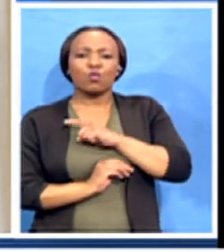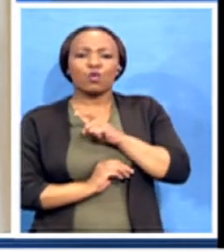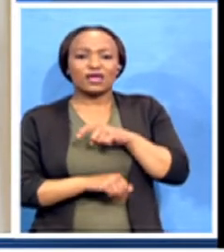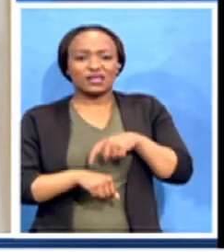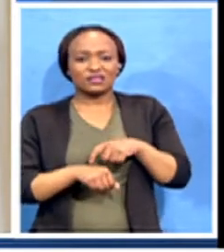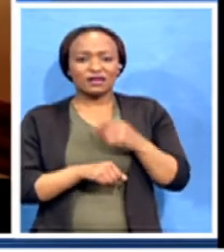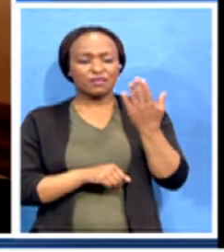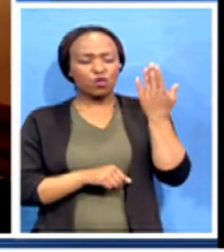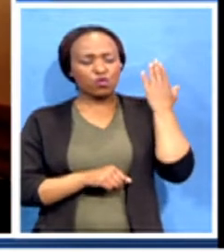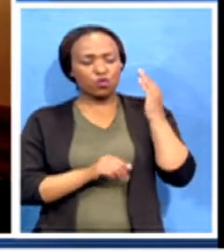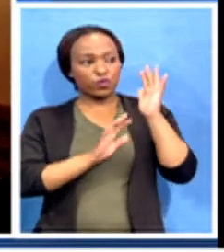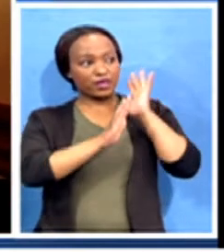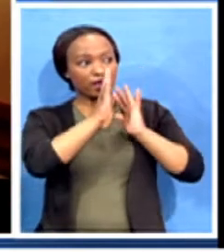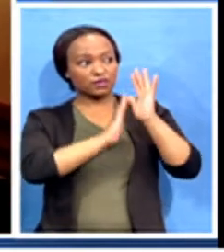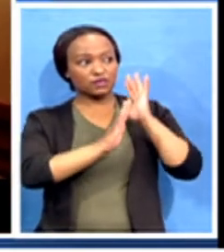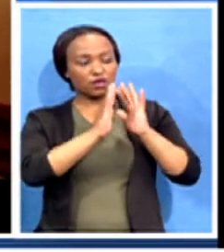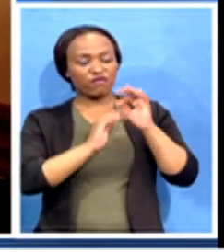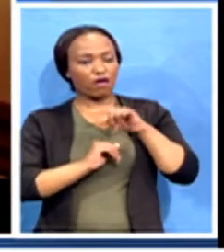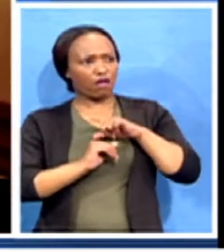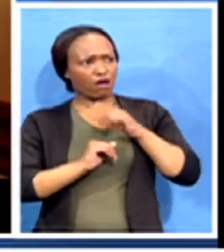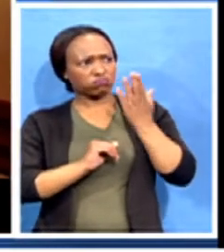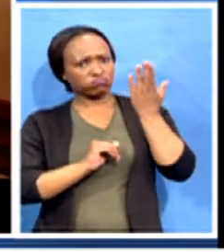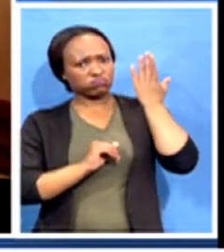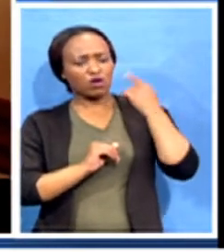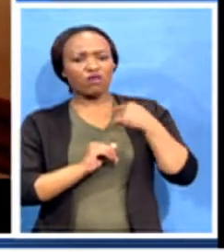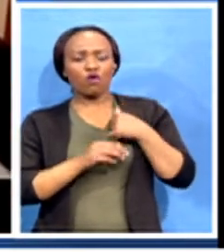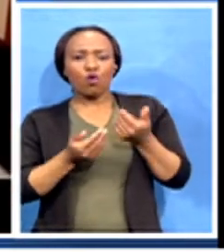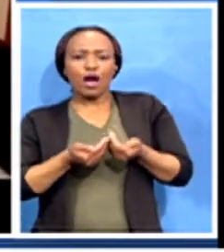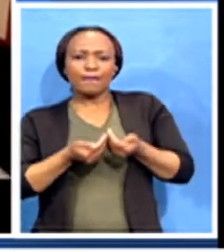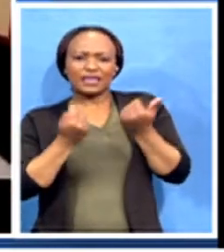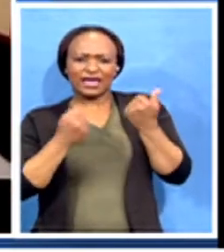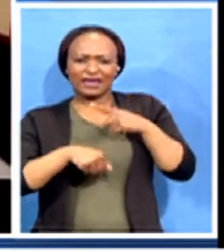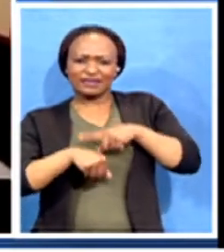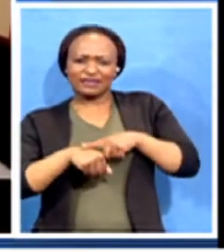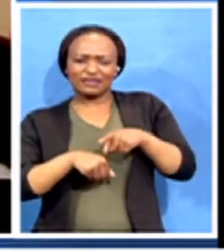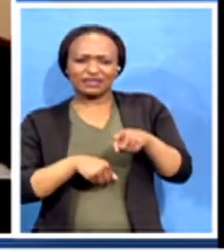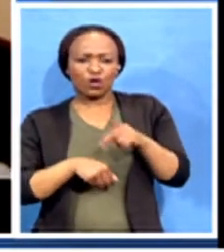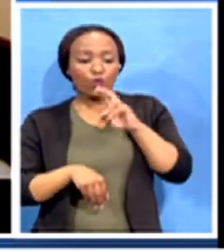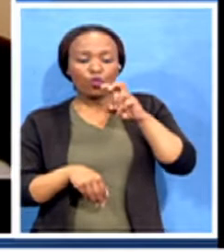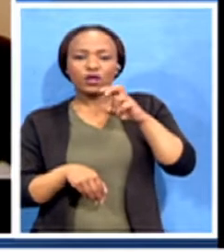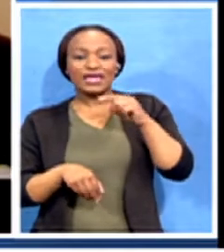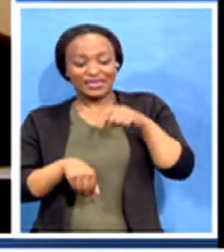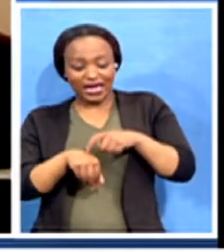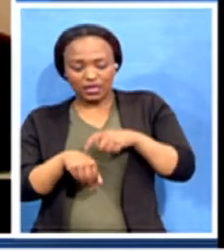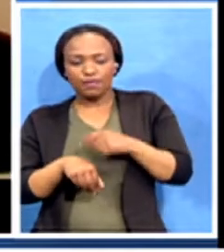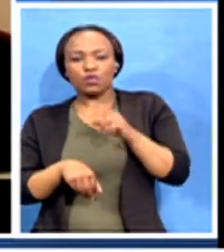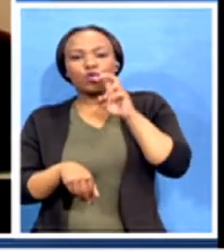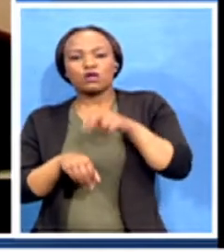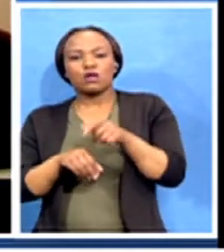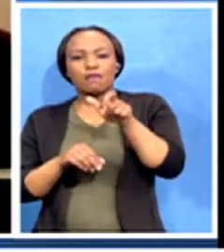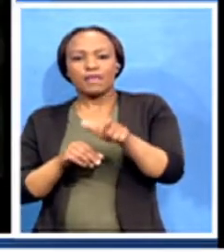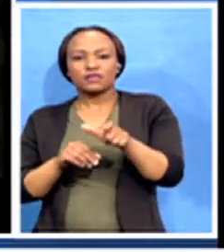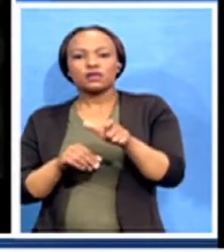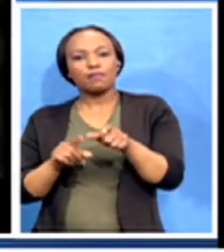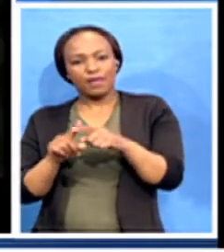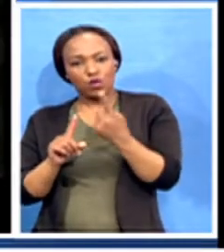that time in our history, of a long history of apartheid, we needed someone, and he was one of those